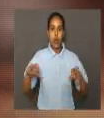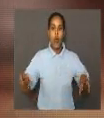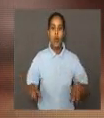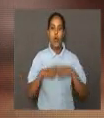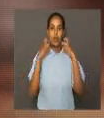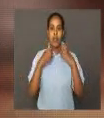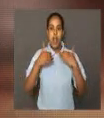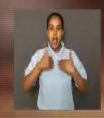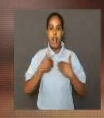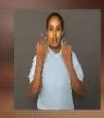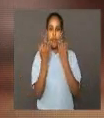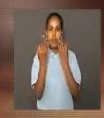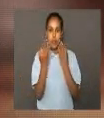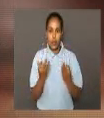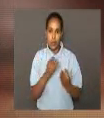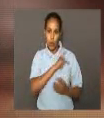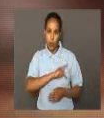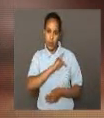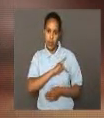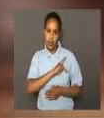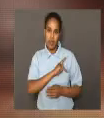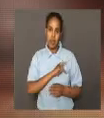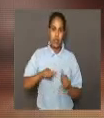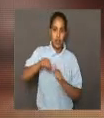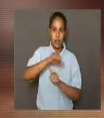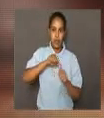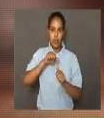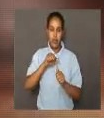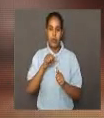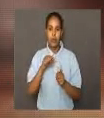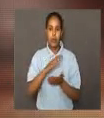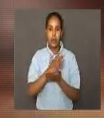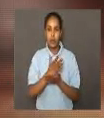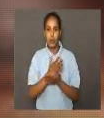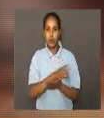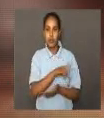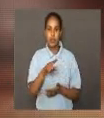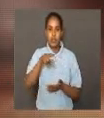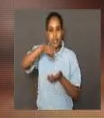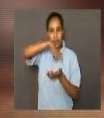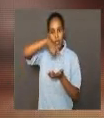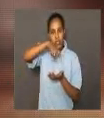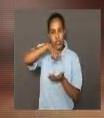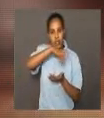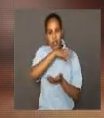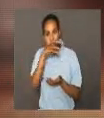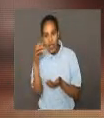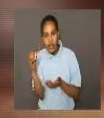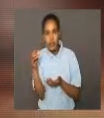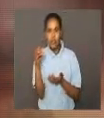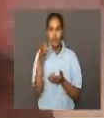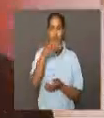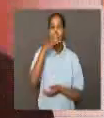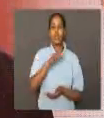Colloids have properties that are intermediate between those of suspensions and